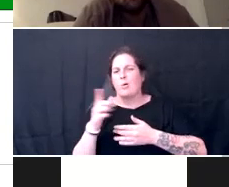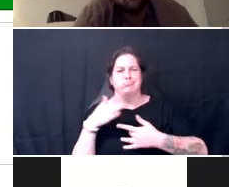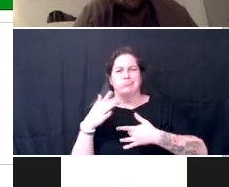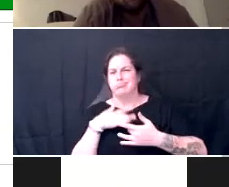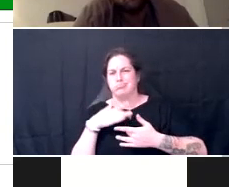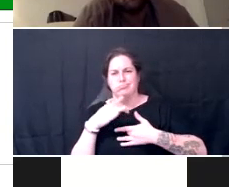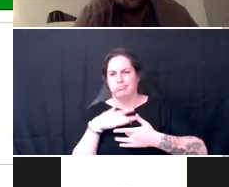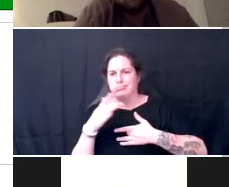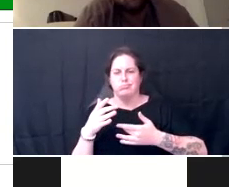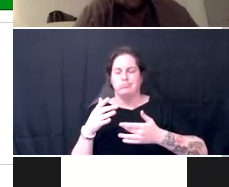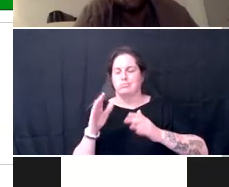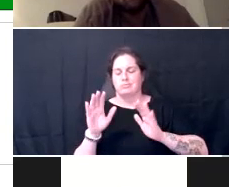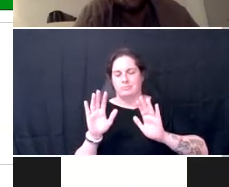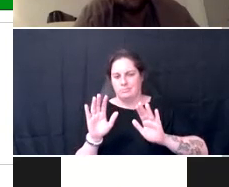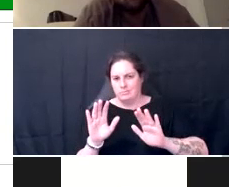that,